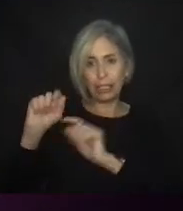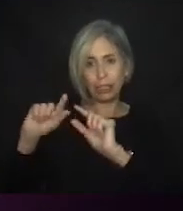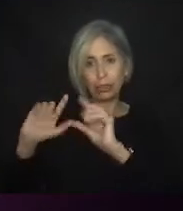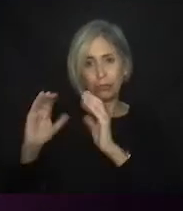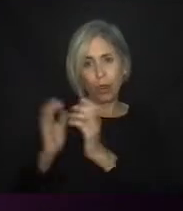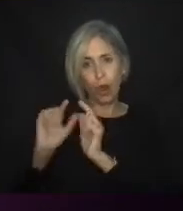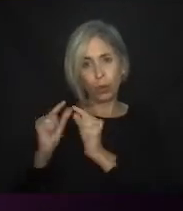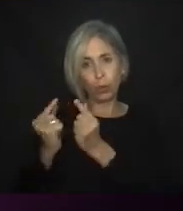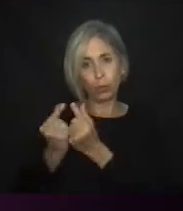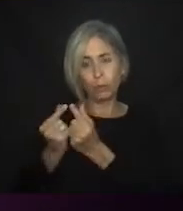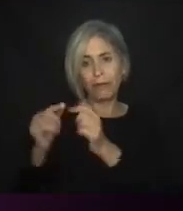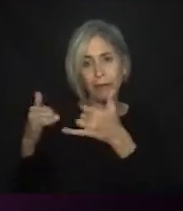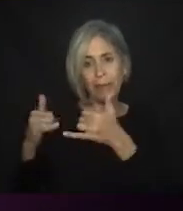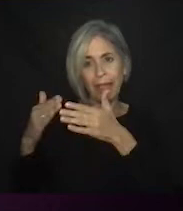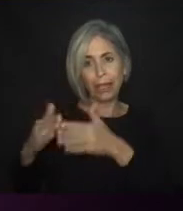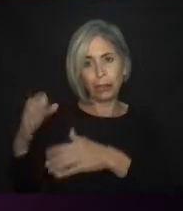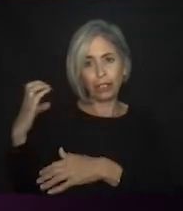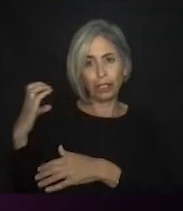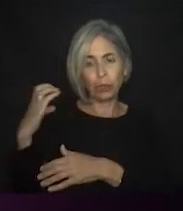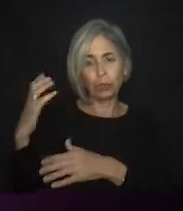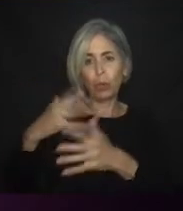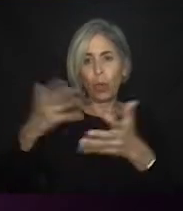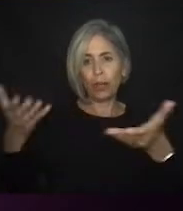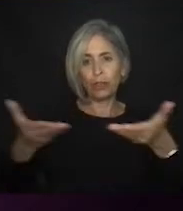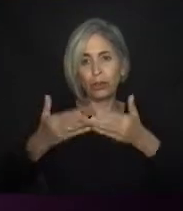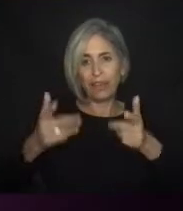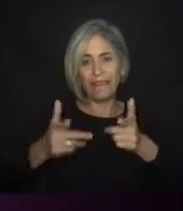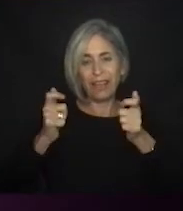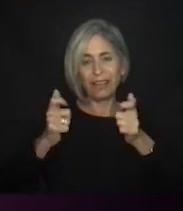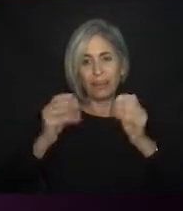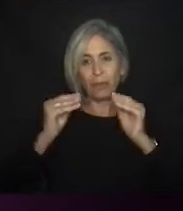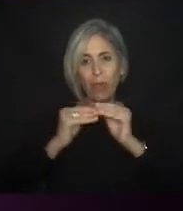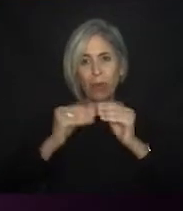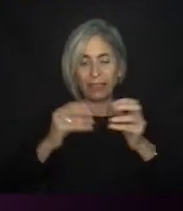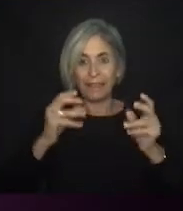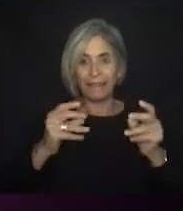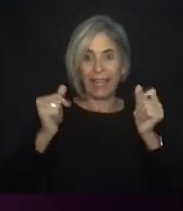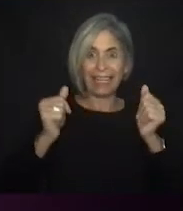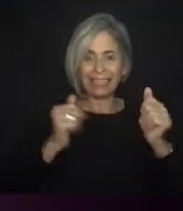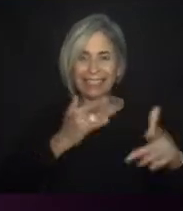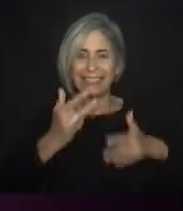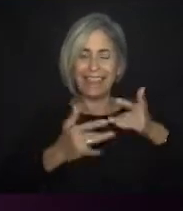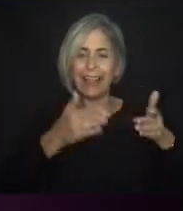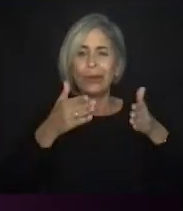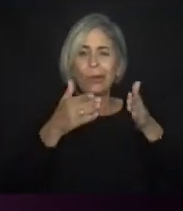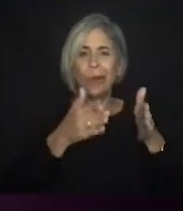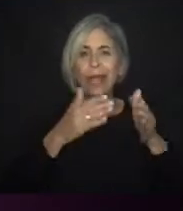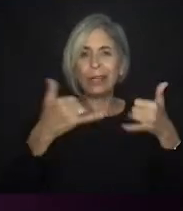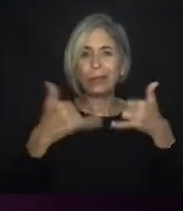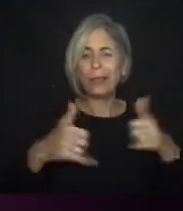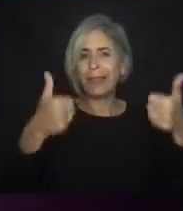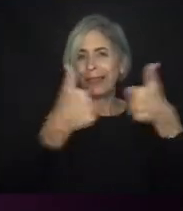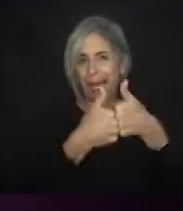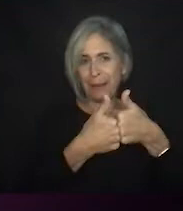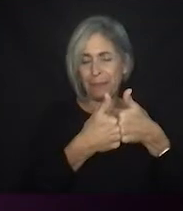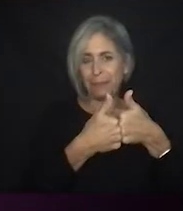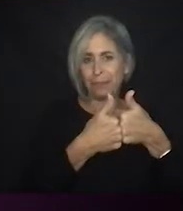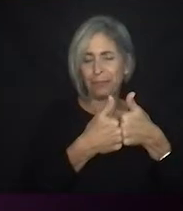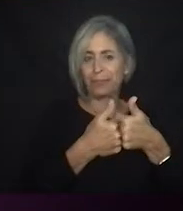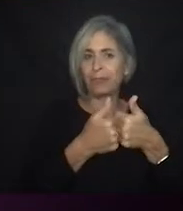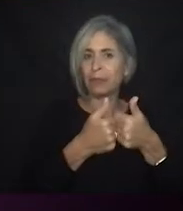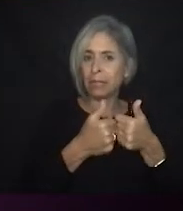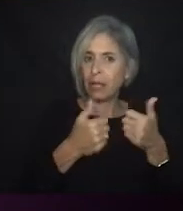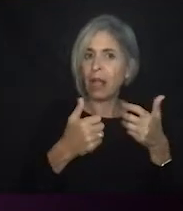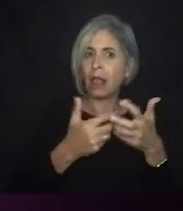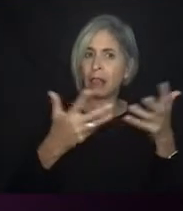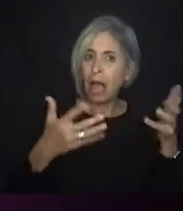of players and coaches wanted to introduce a faster, more up-tempo, more exciting way to play the game. A lot